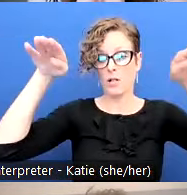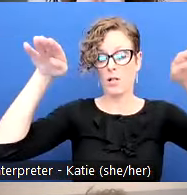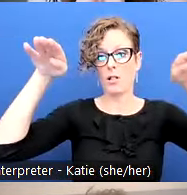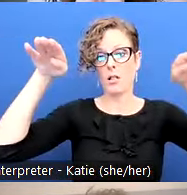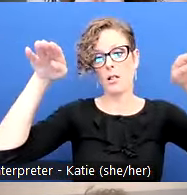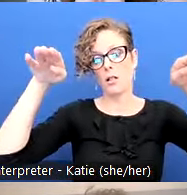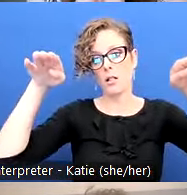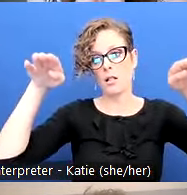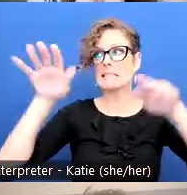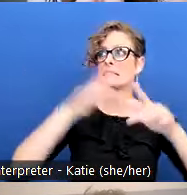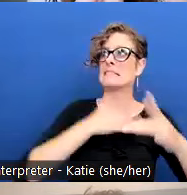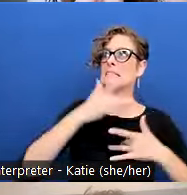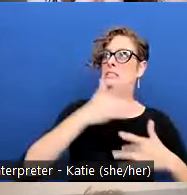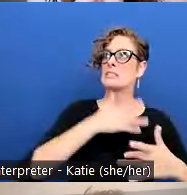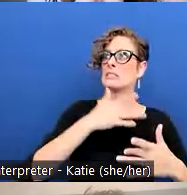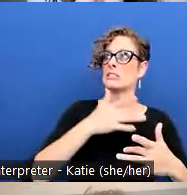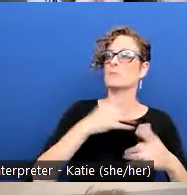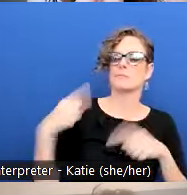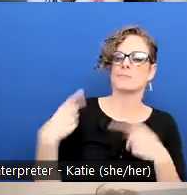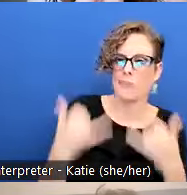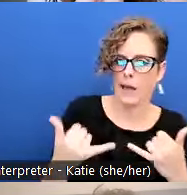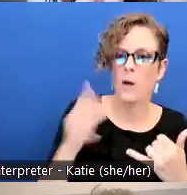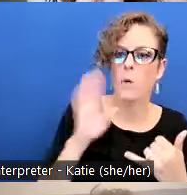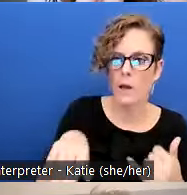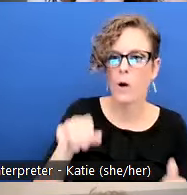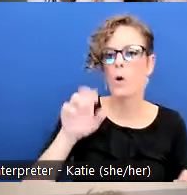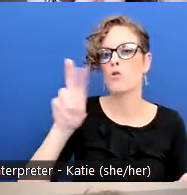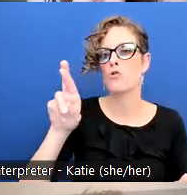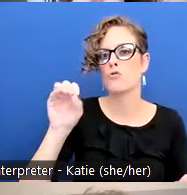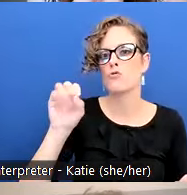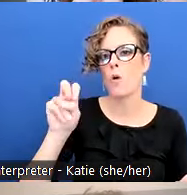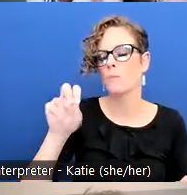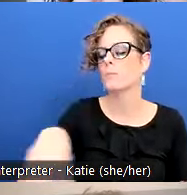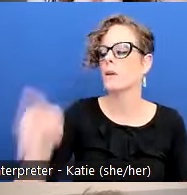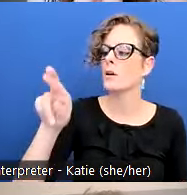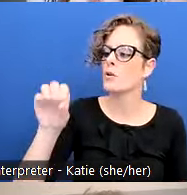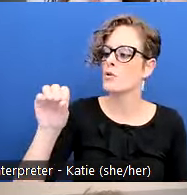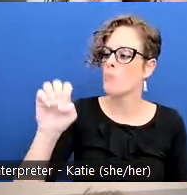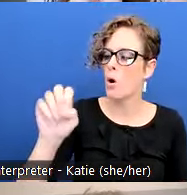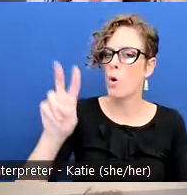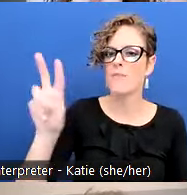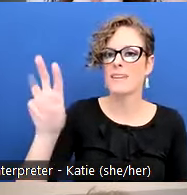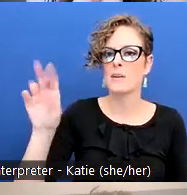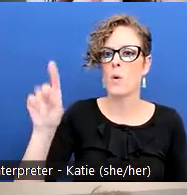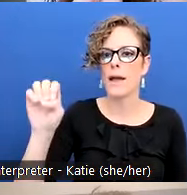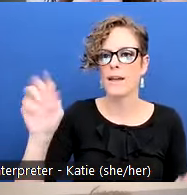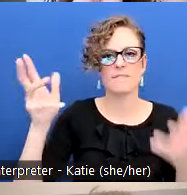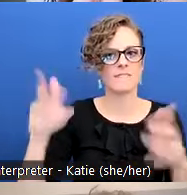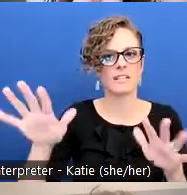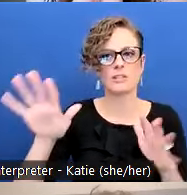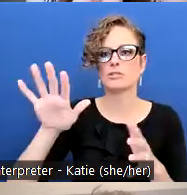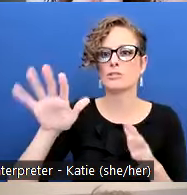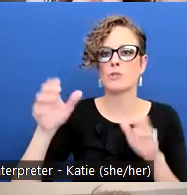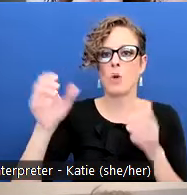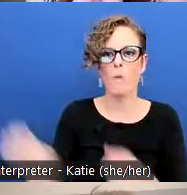seen come to pass with the overturning of Roe v. Wade. So I think the main takeaway here is that